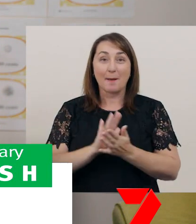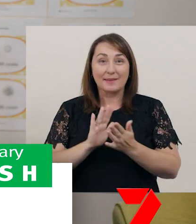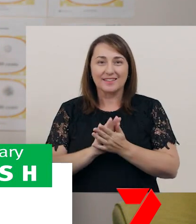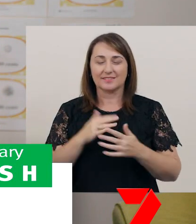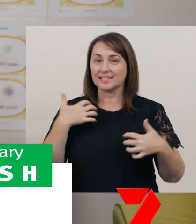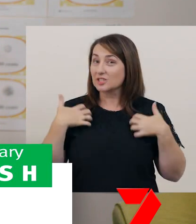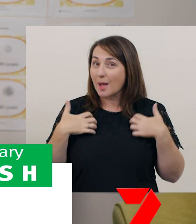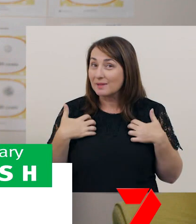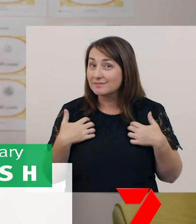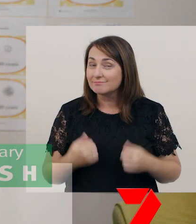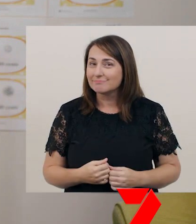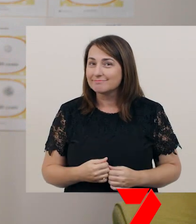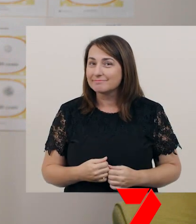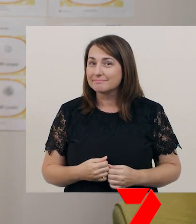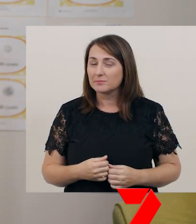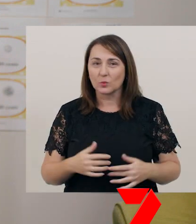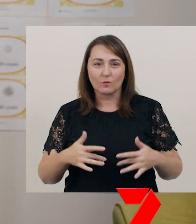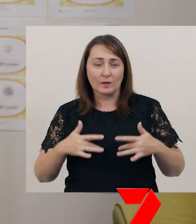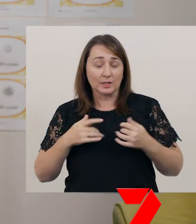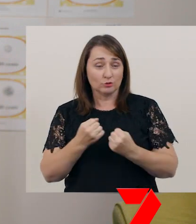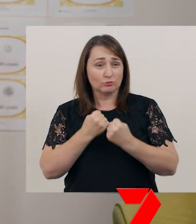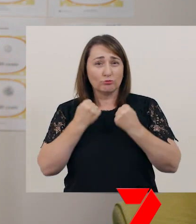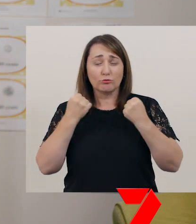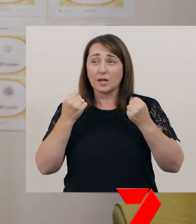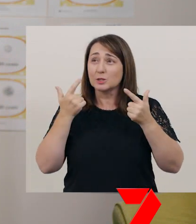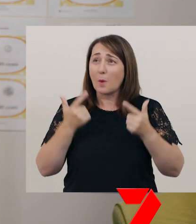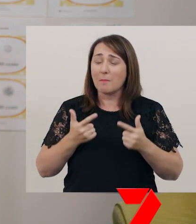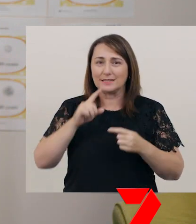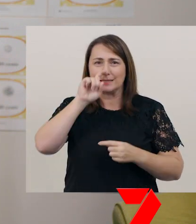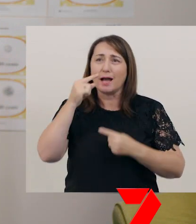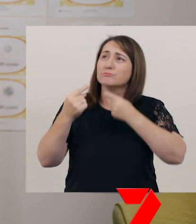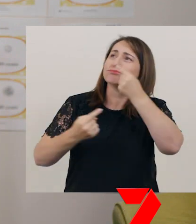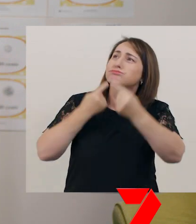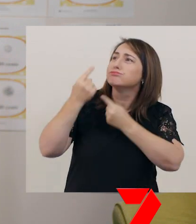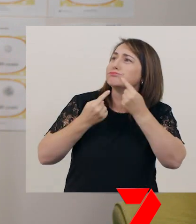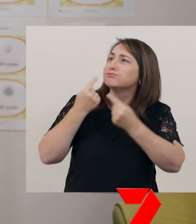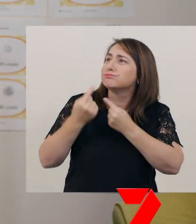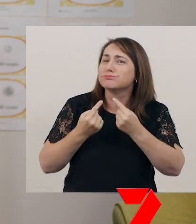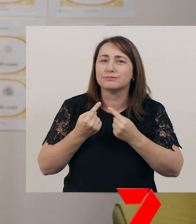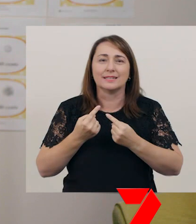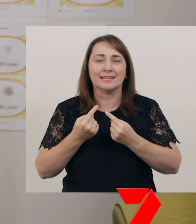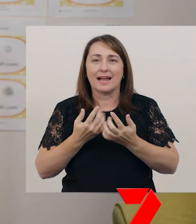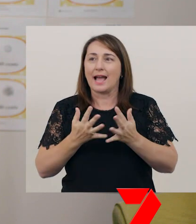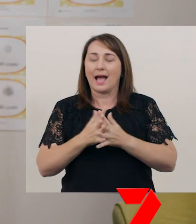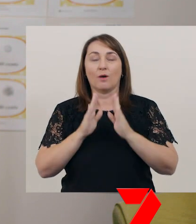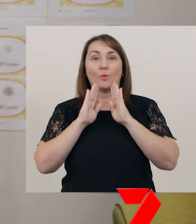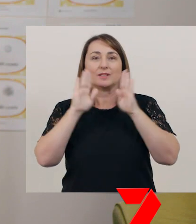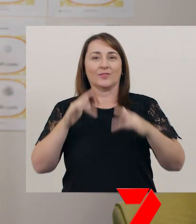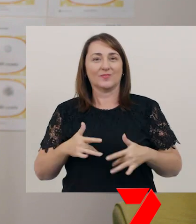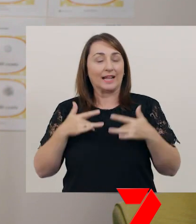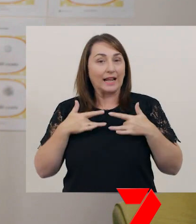excitement? Have these feelings ever been so great that you found it hard to express in words just how wonderful you were